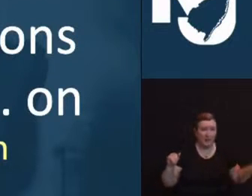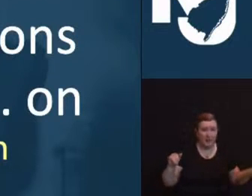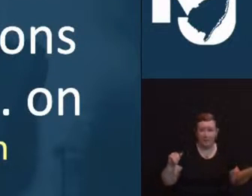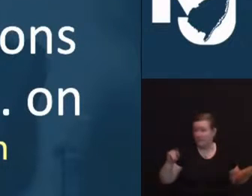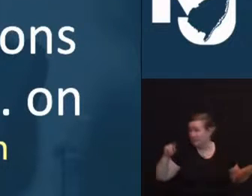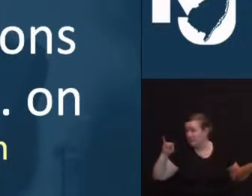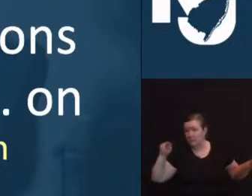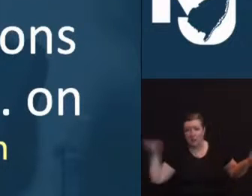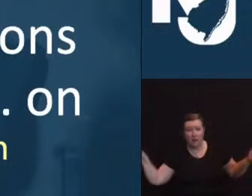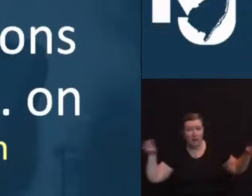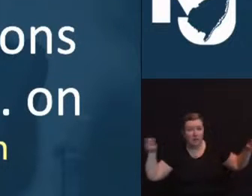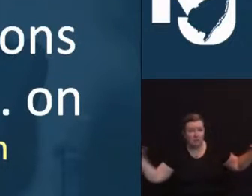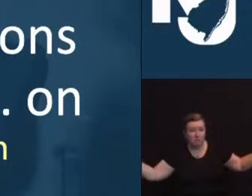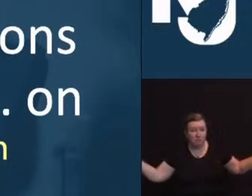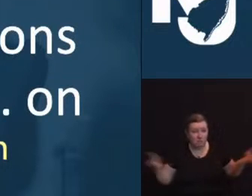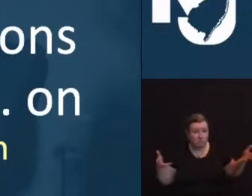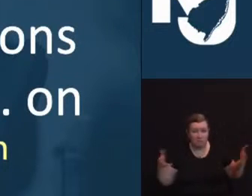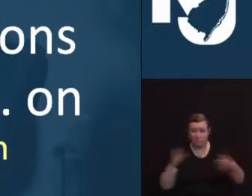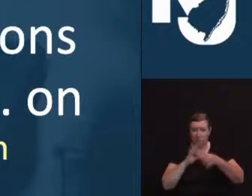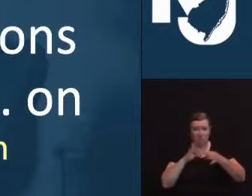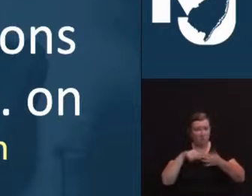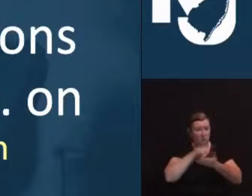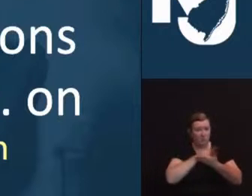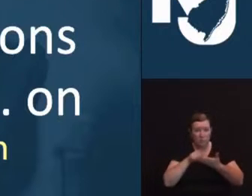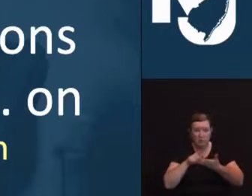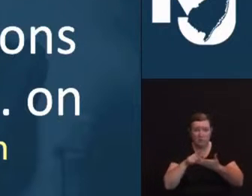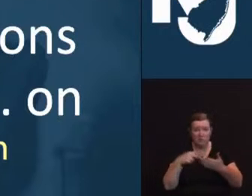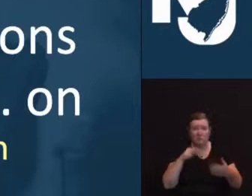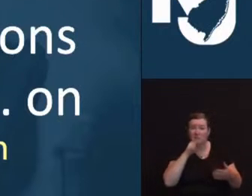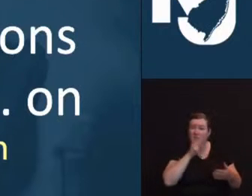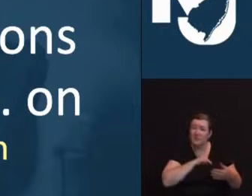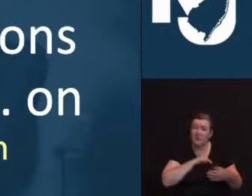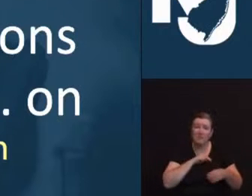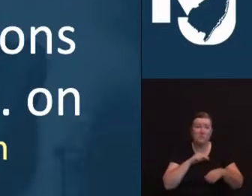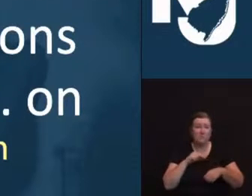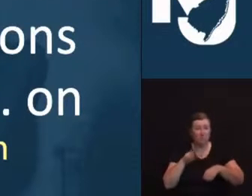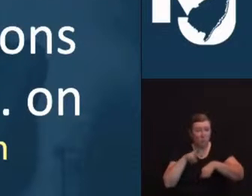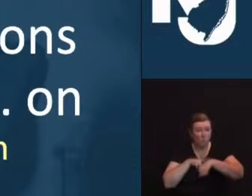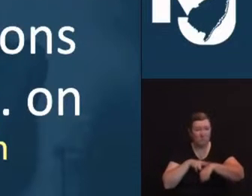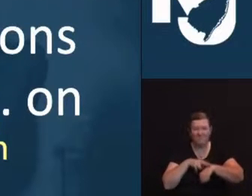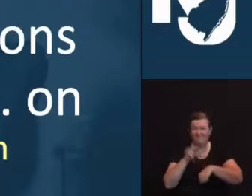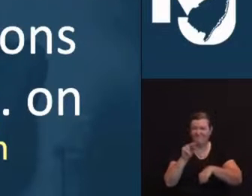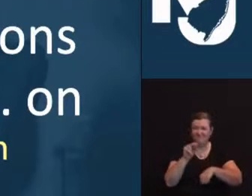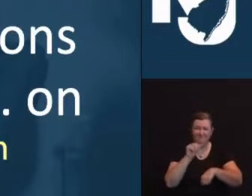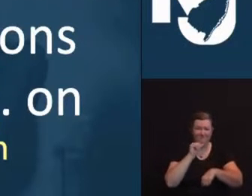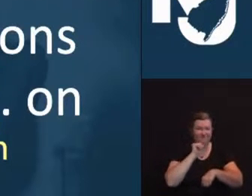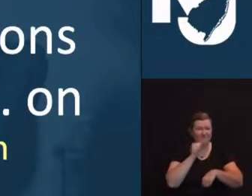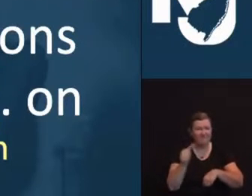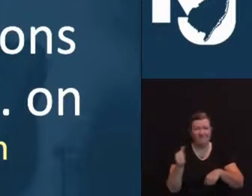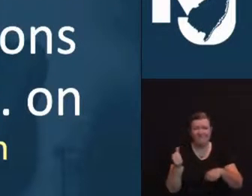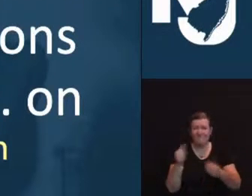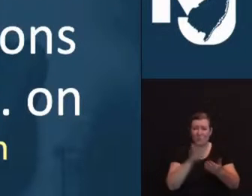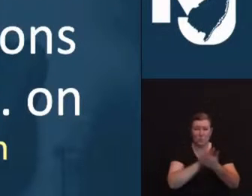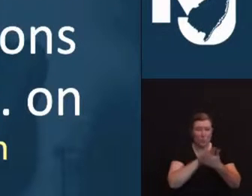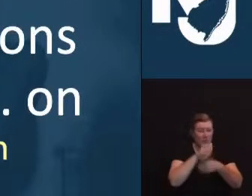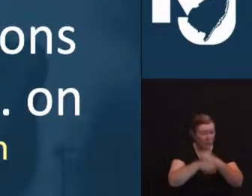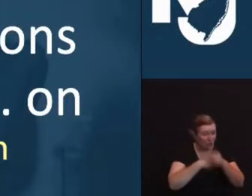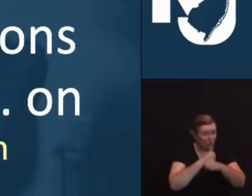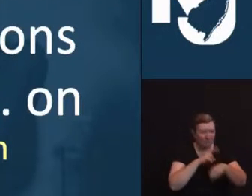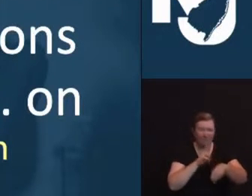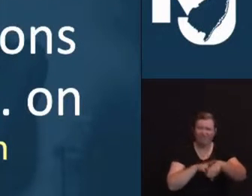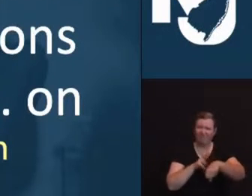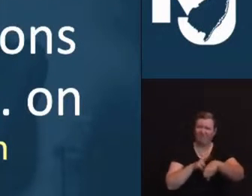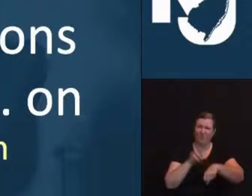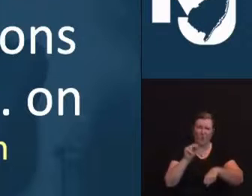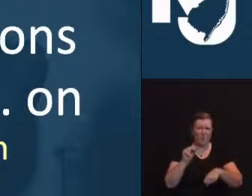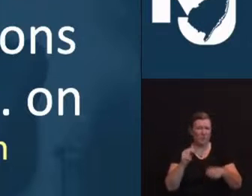that this will not be a normal Thanksgiving. It's not a normal school year. It's not a normal Thanksgiving. It wasn't a normal Halloween. It won't be a